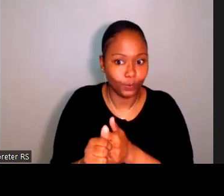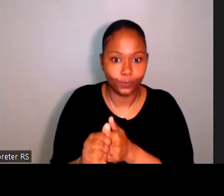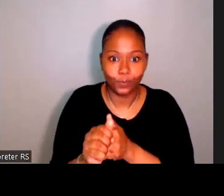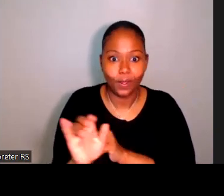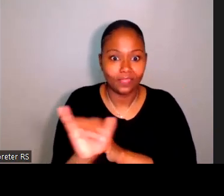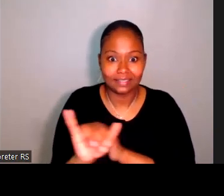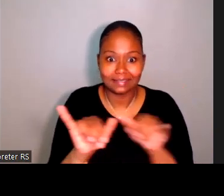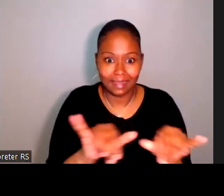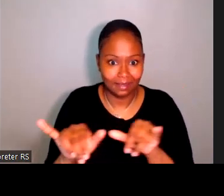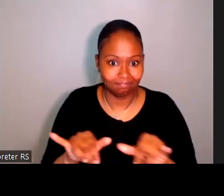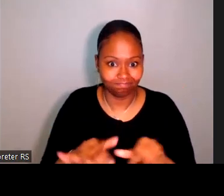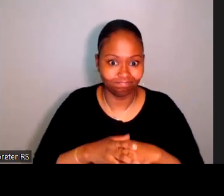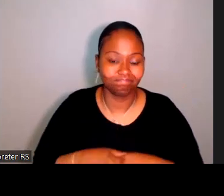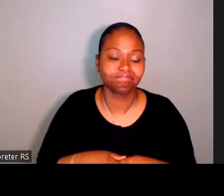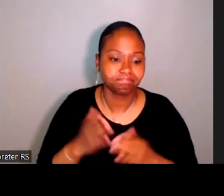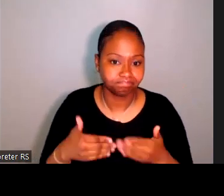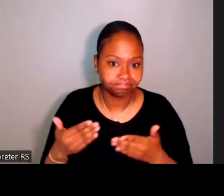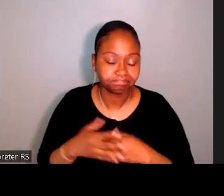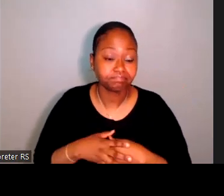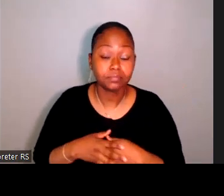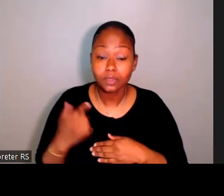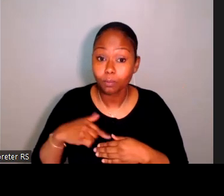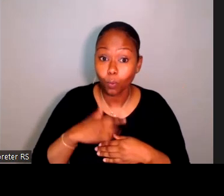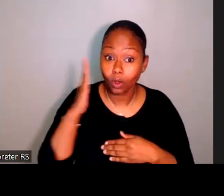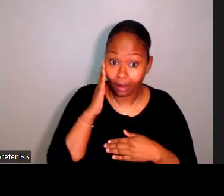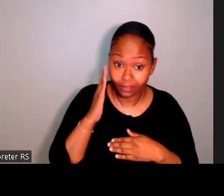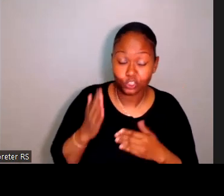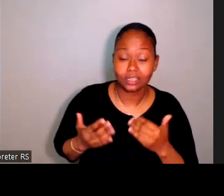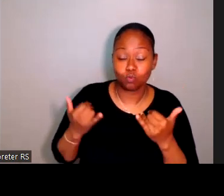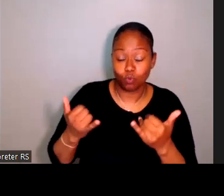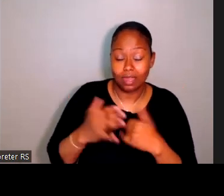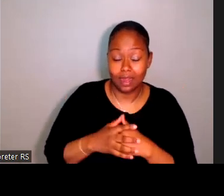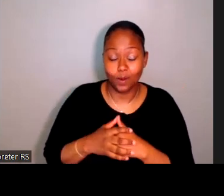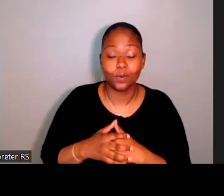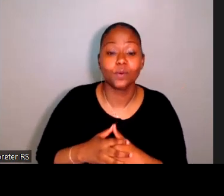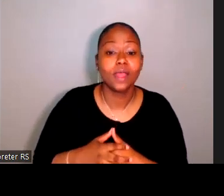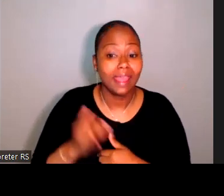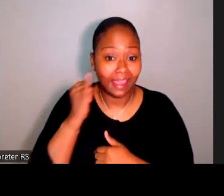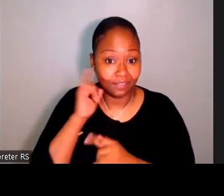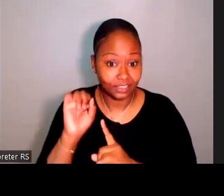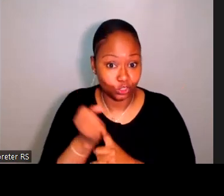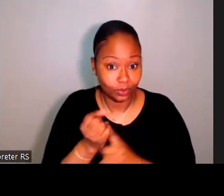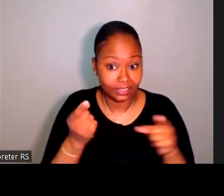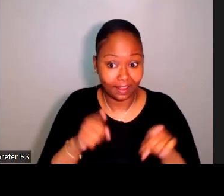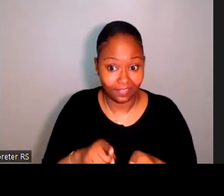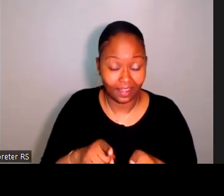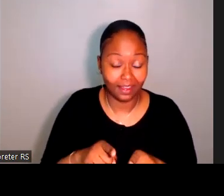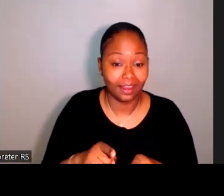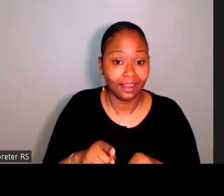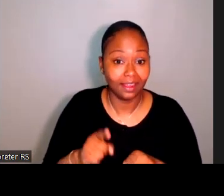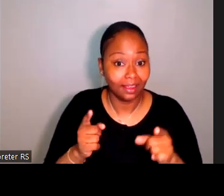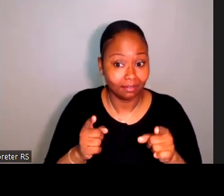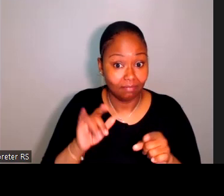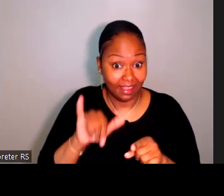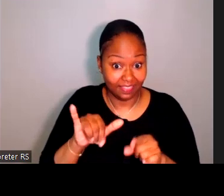protocols. What we're acknowledging here is that if a situation like that persists for an extended period of time, which we